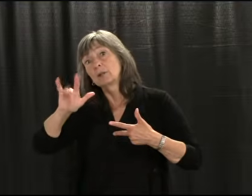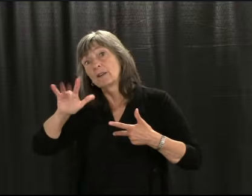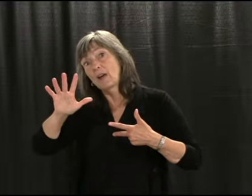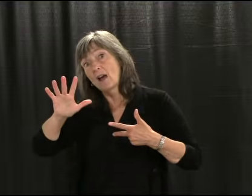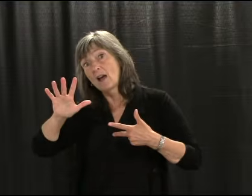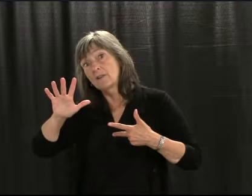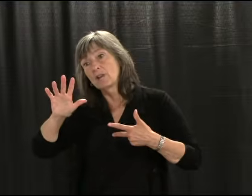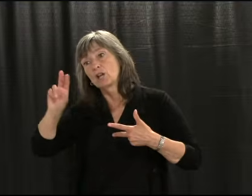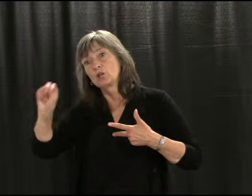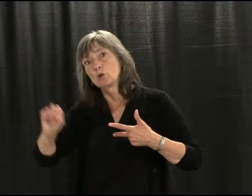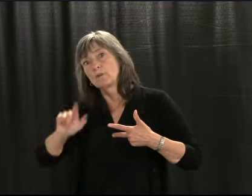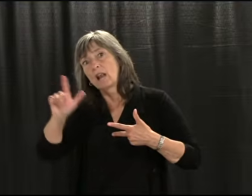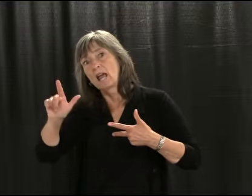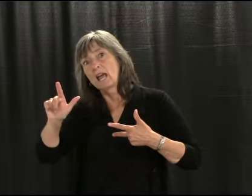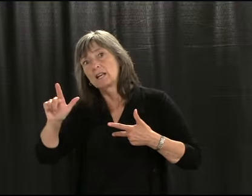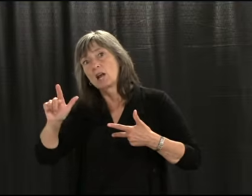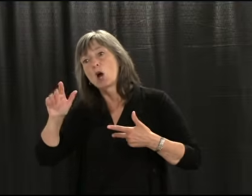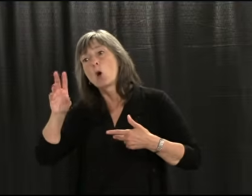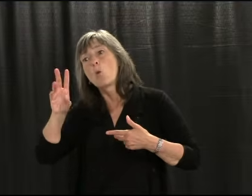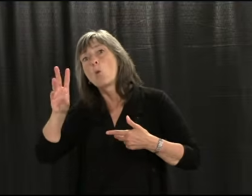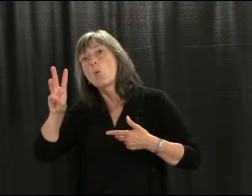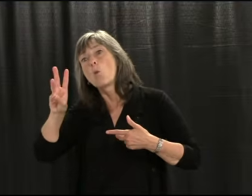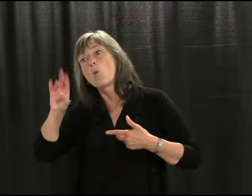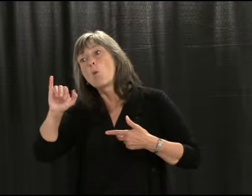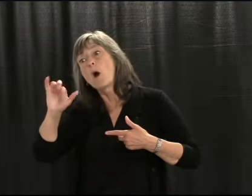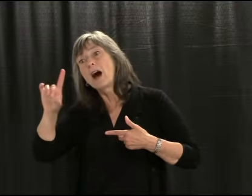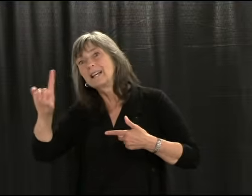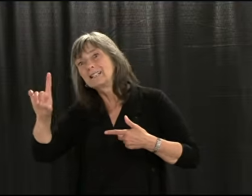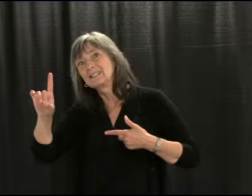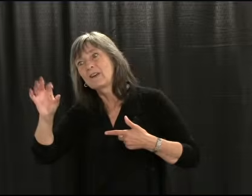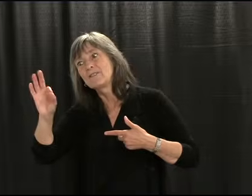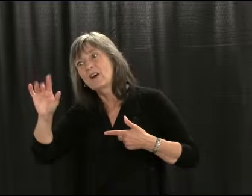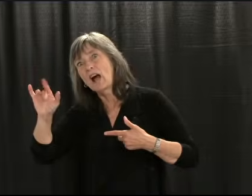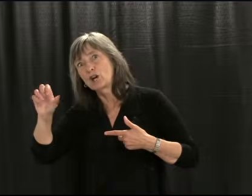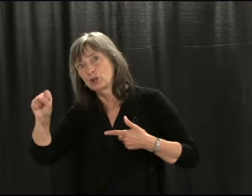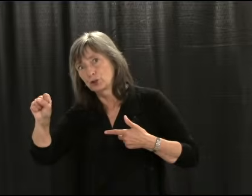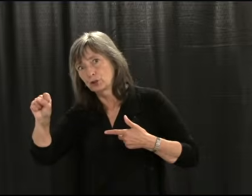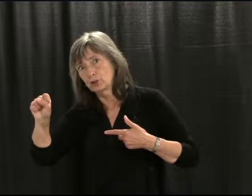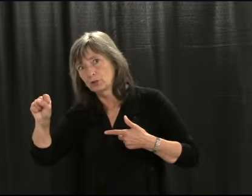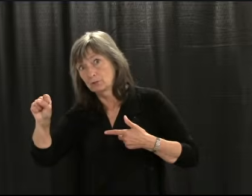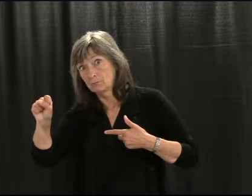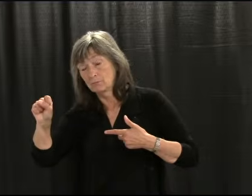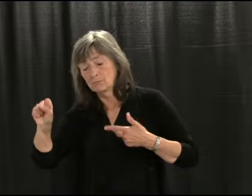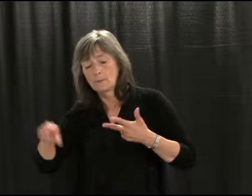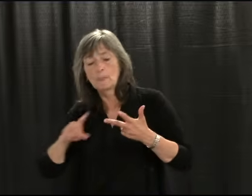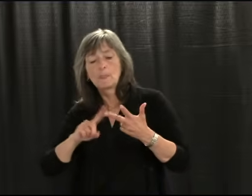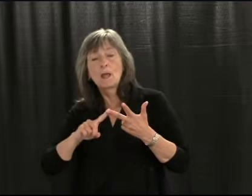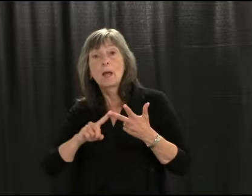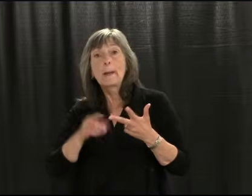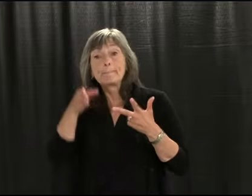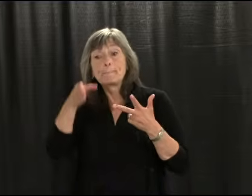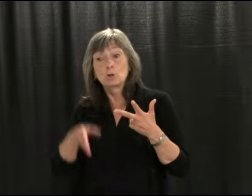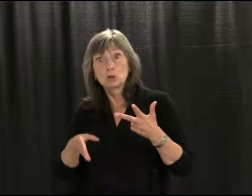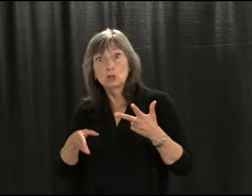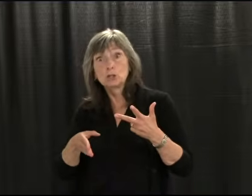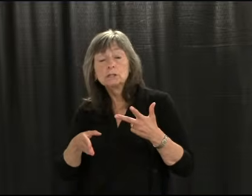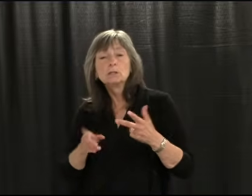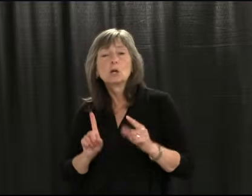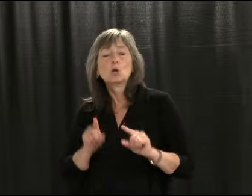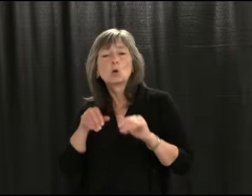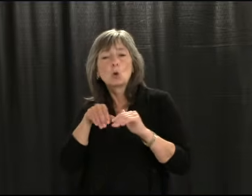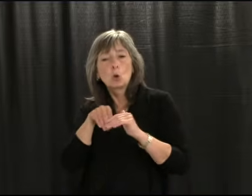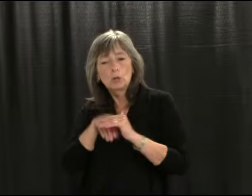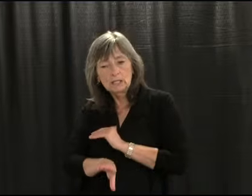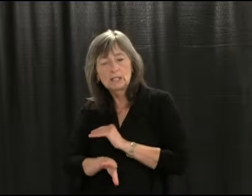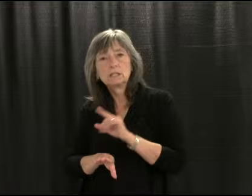www.wildfire.org/2025 Newfoundland wildfires with no spaces, or you can register in person at one of